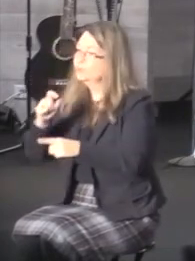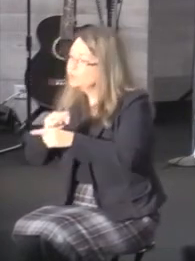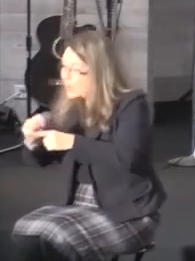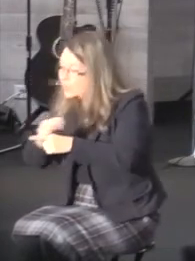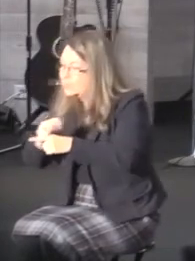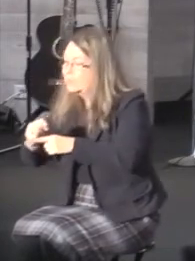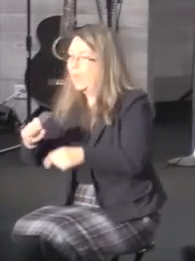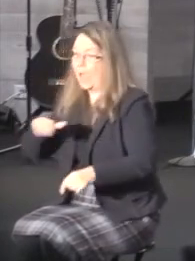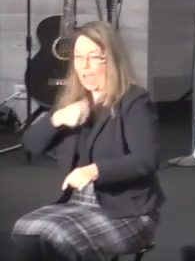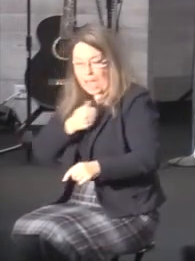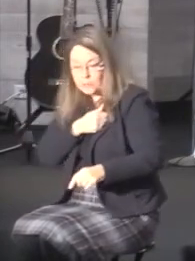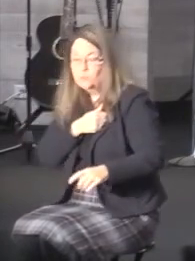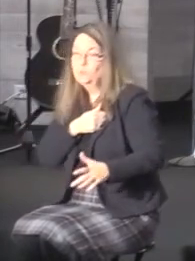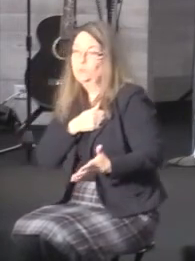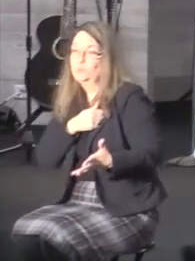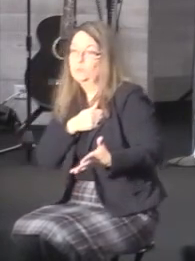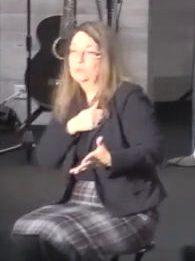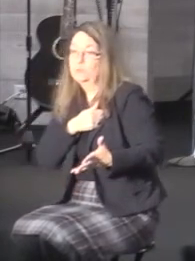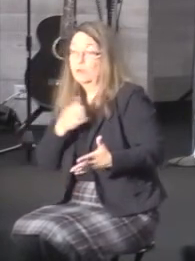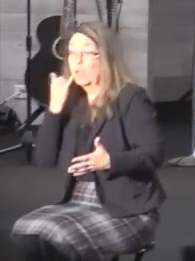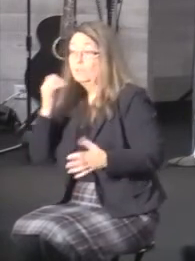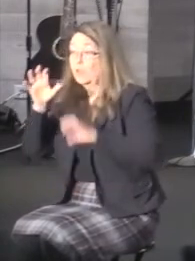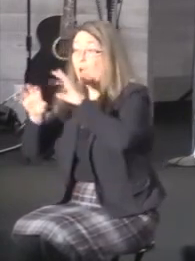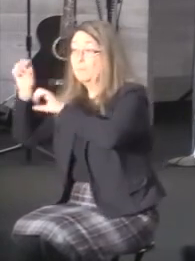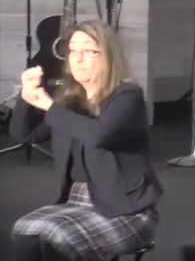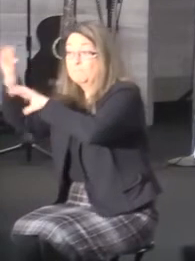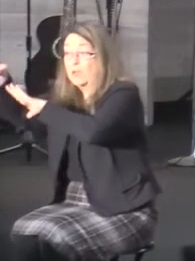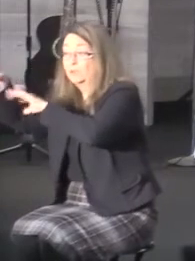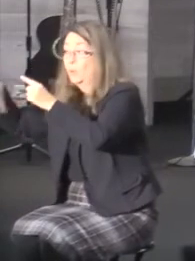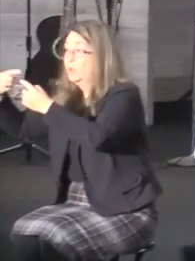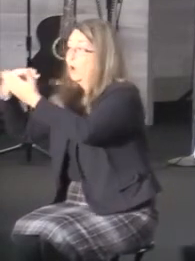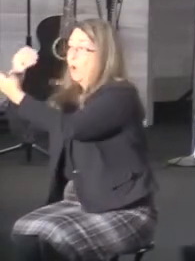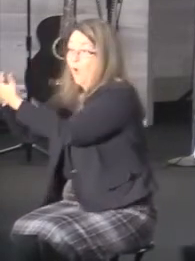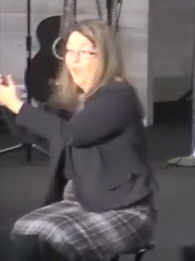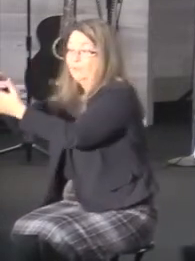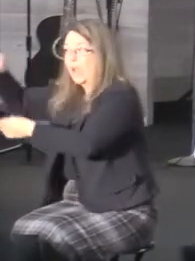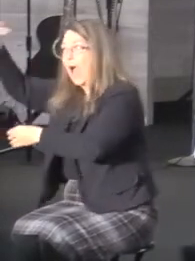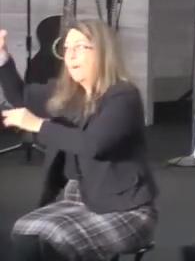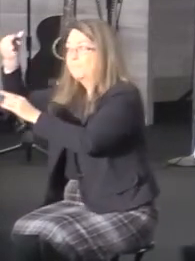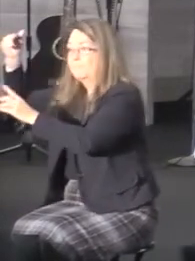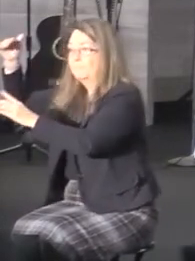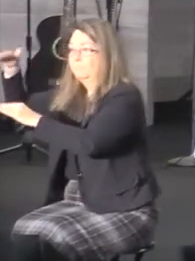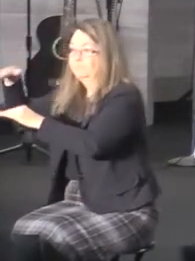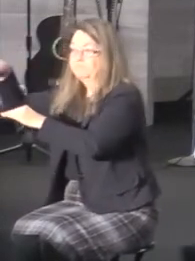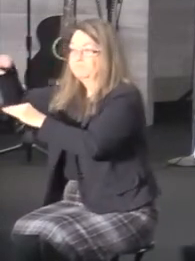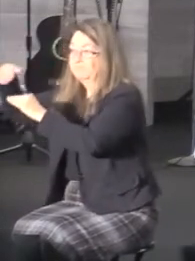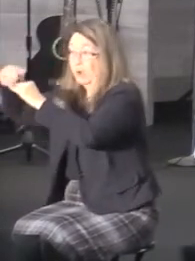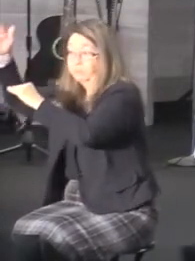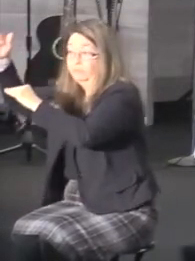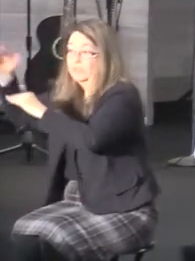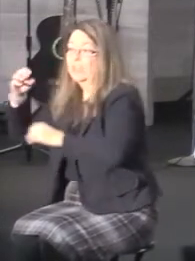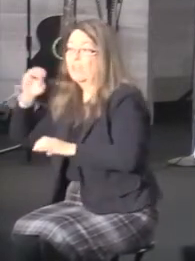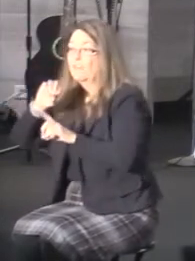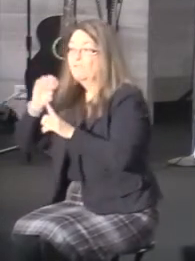You've got to have the right attitude. And actually, if you're going to climb a mountain, once you get up so high, you've got to actually let the environment